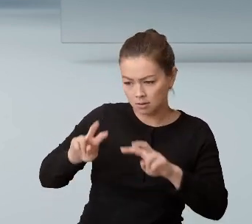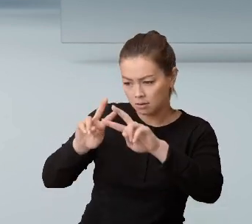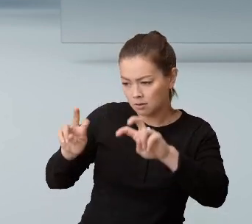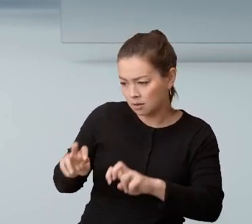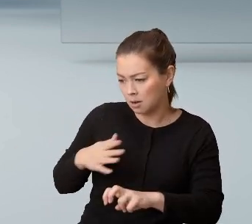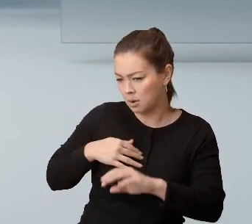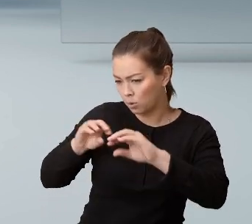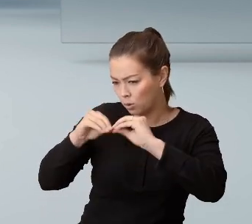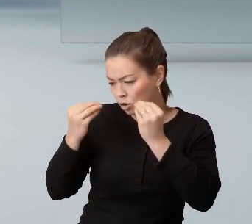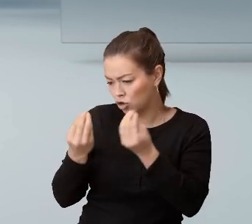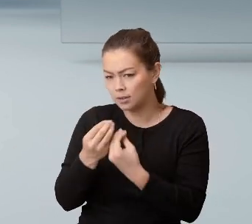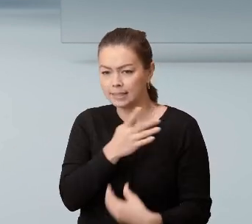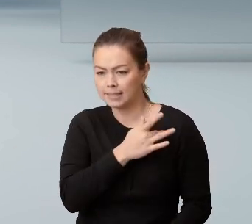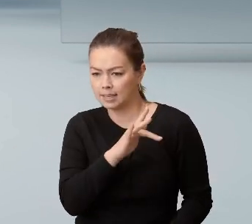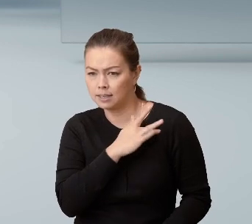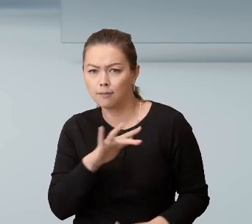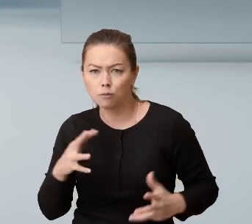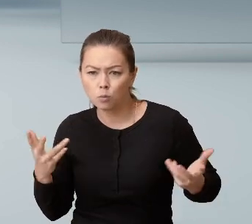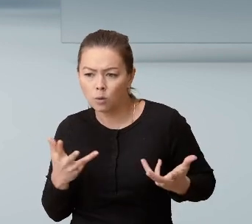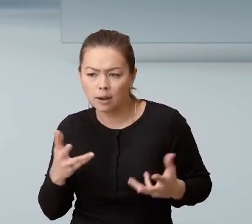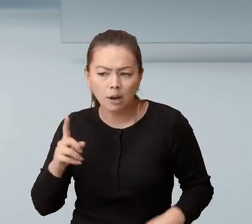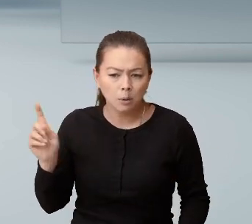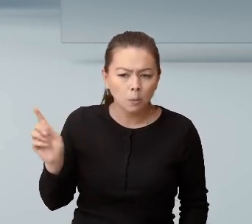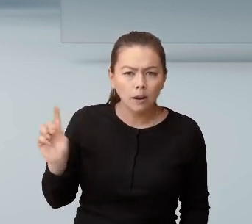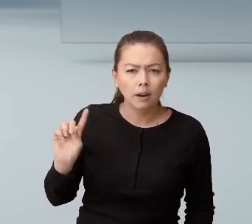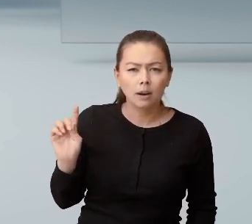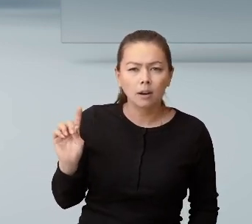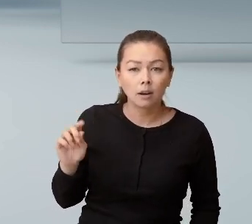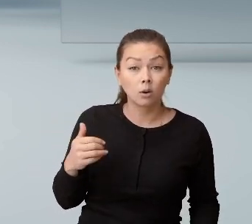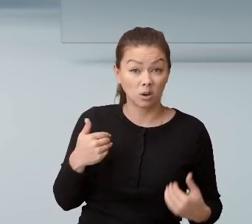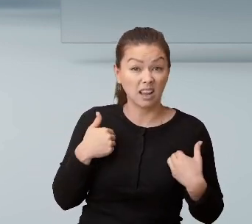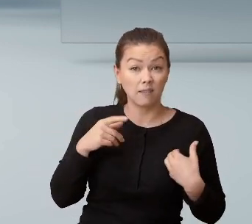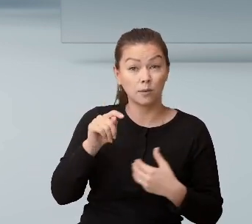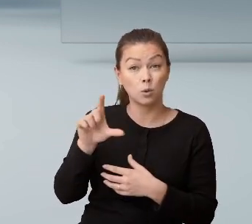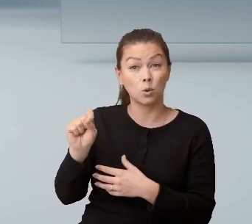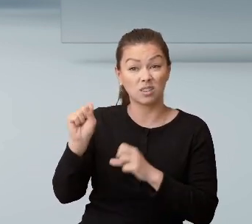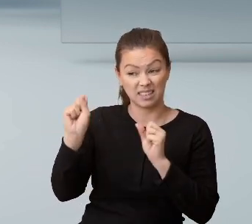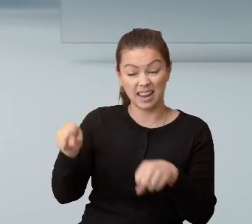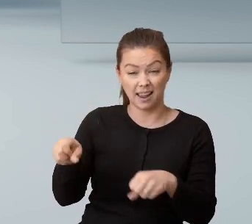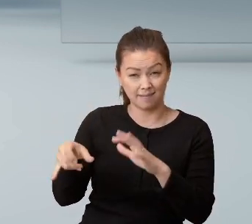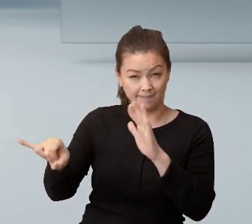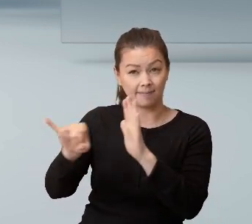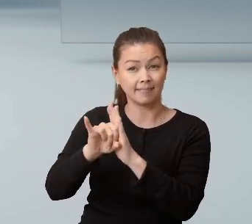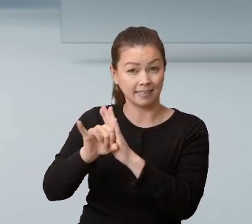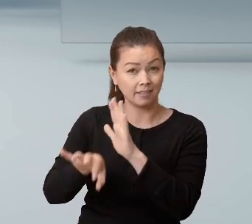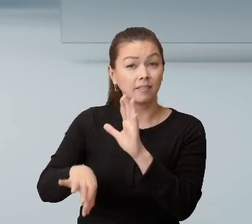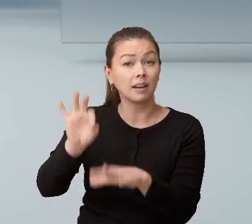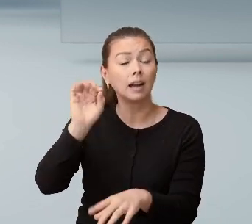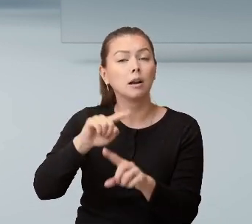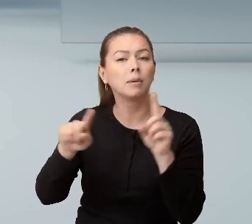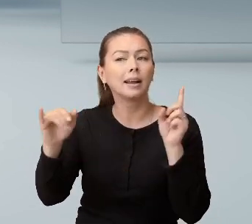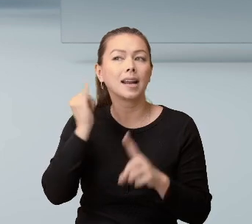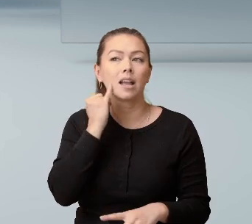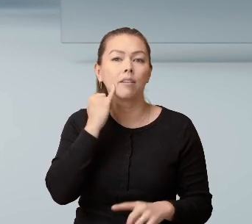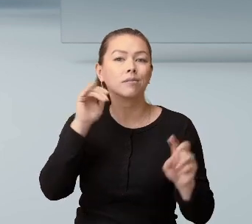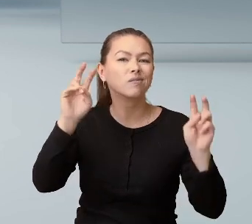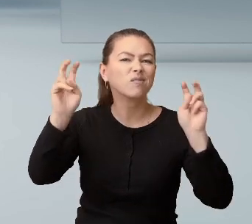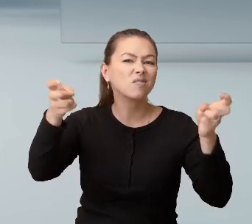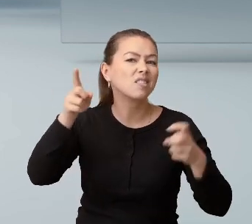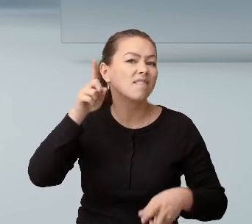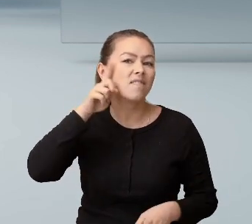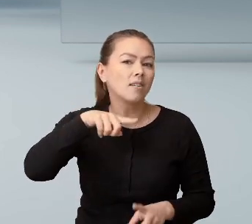in your organization. So we have those tools that can detect the data, but how do you know if it's a valid hit, if it's